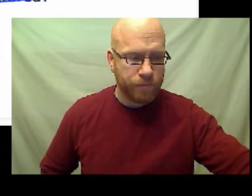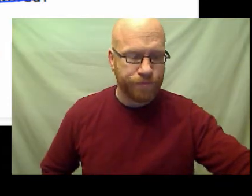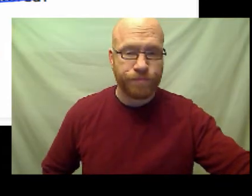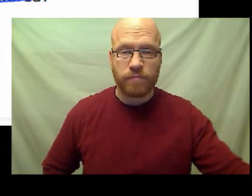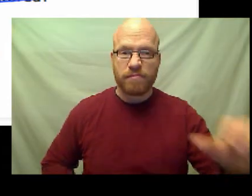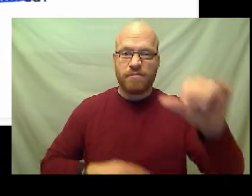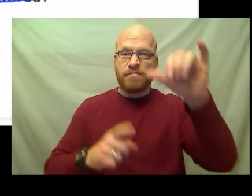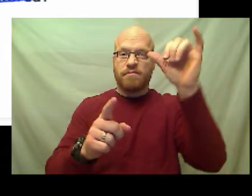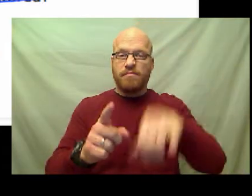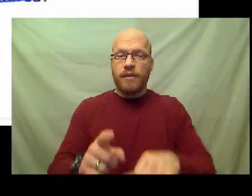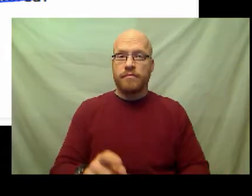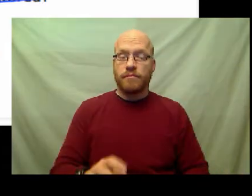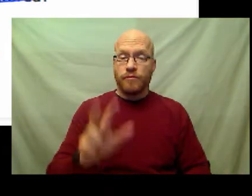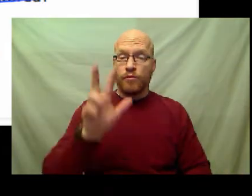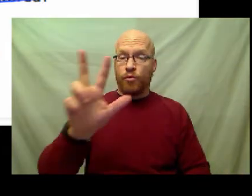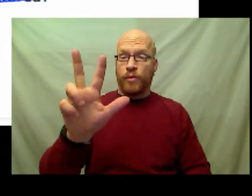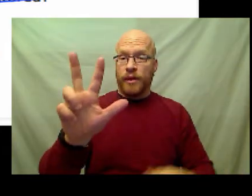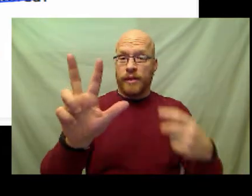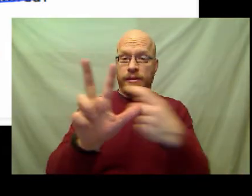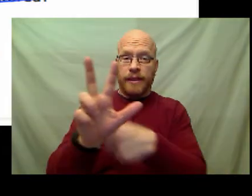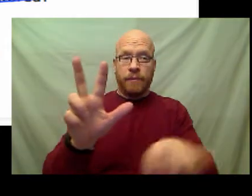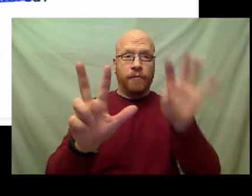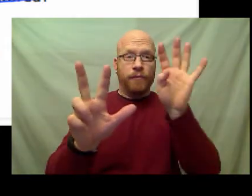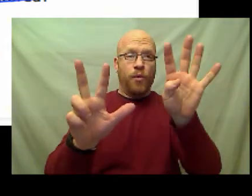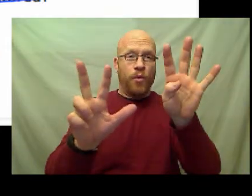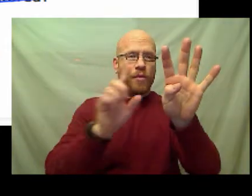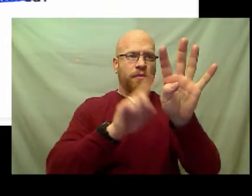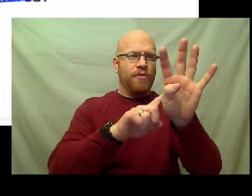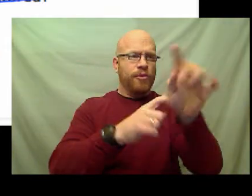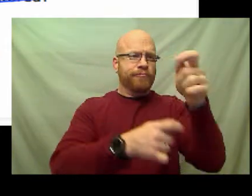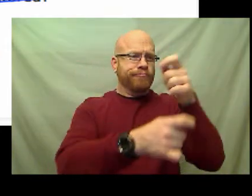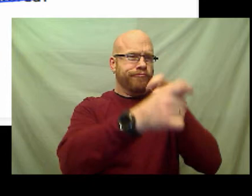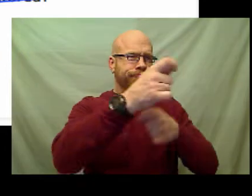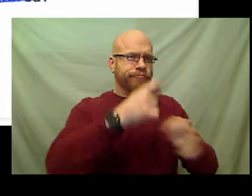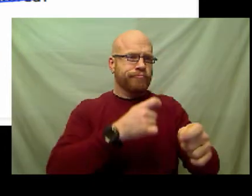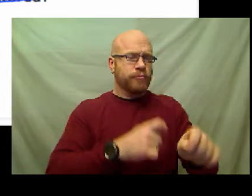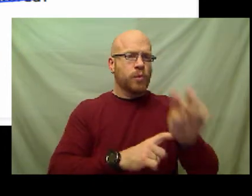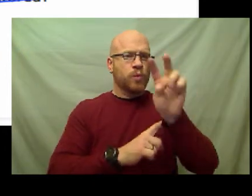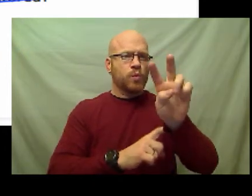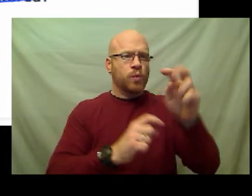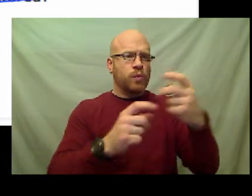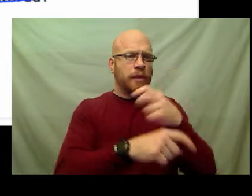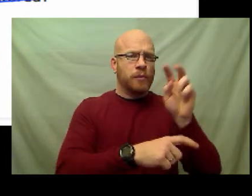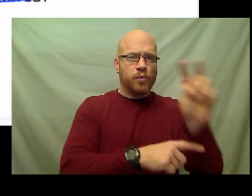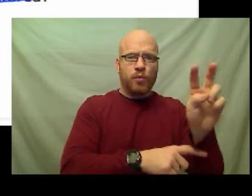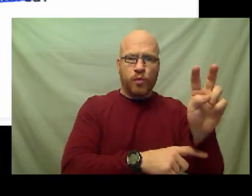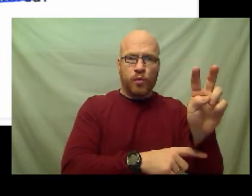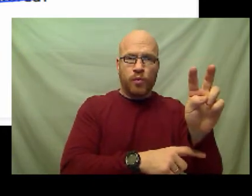So here, 3 times 4, but 4 can be replaced with 2 times 2.